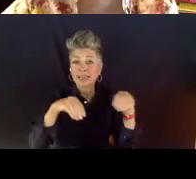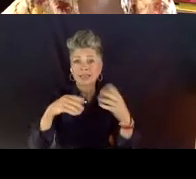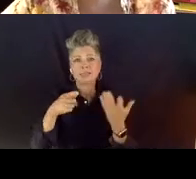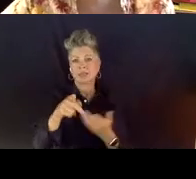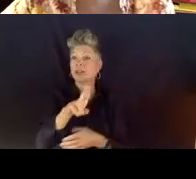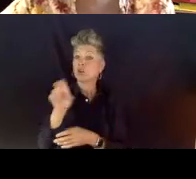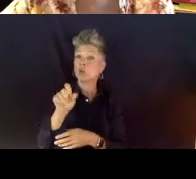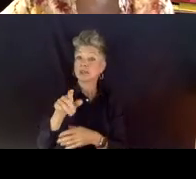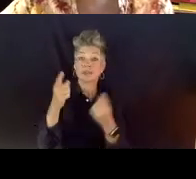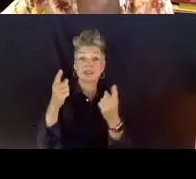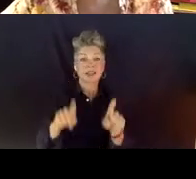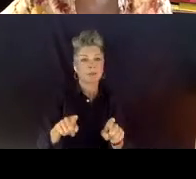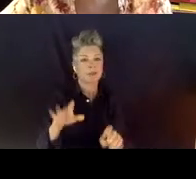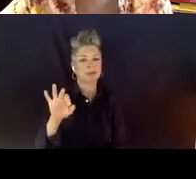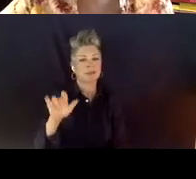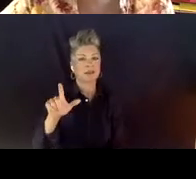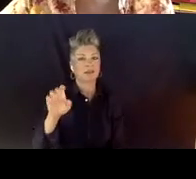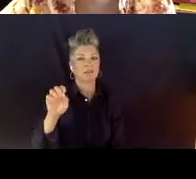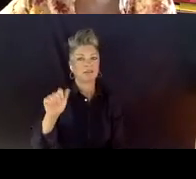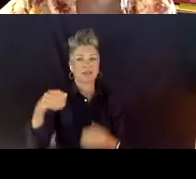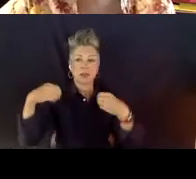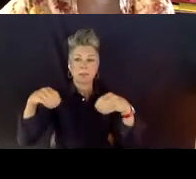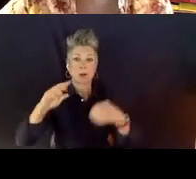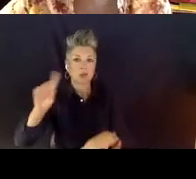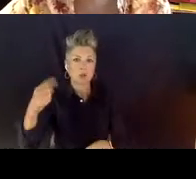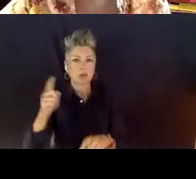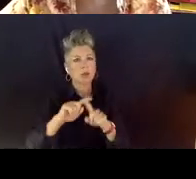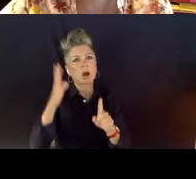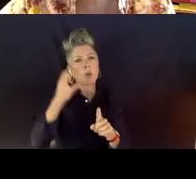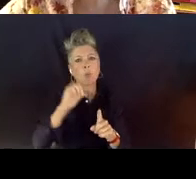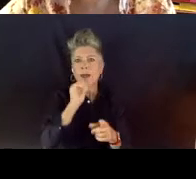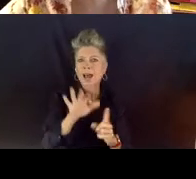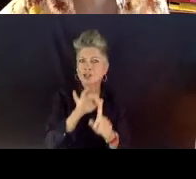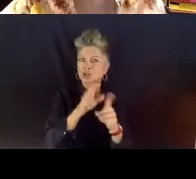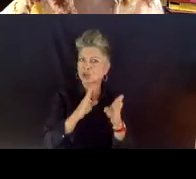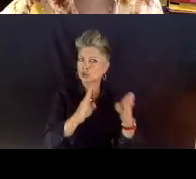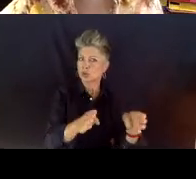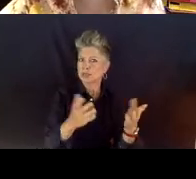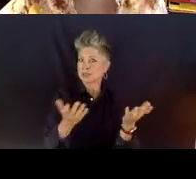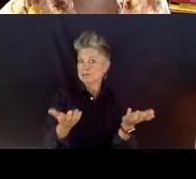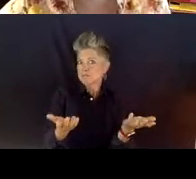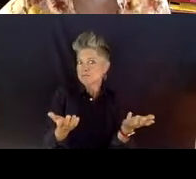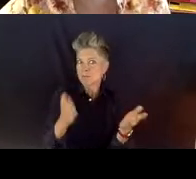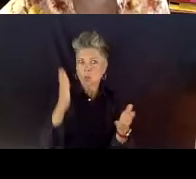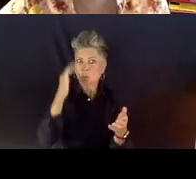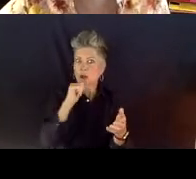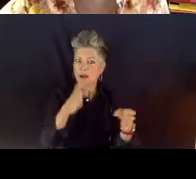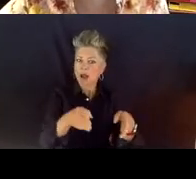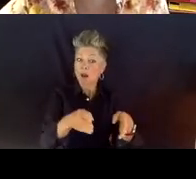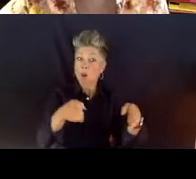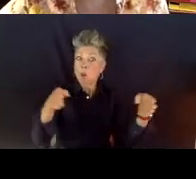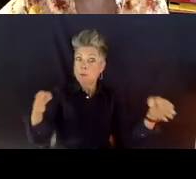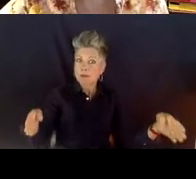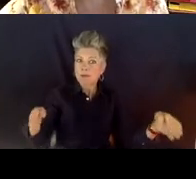markets only, but why not certain streets really opening them up for street